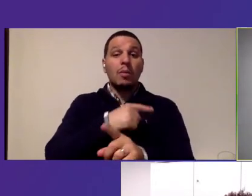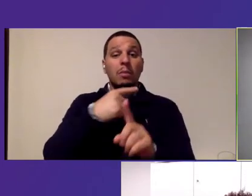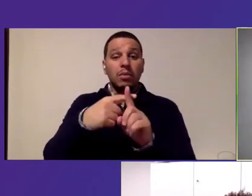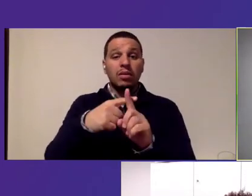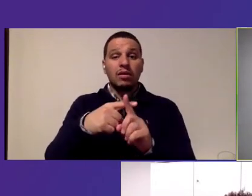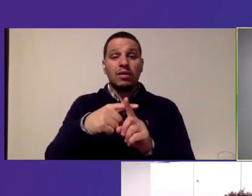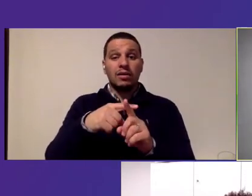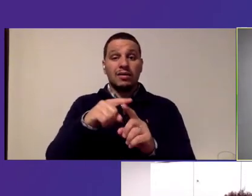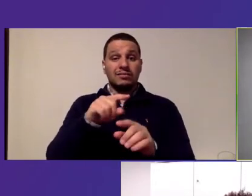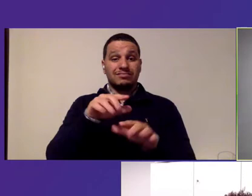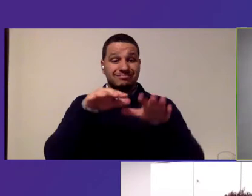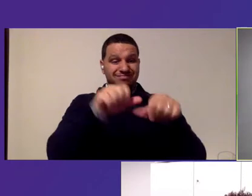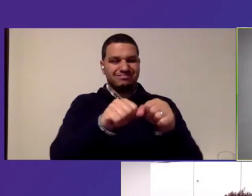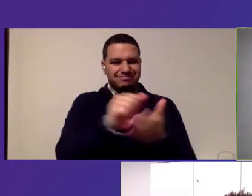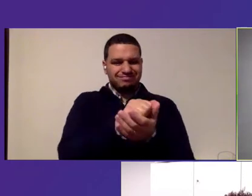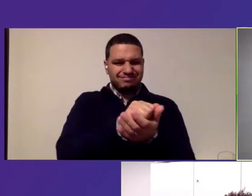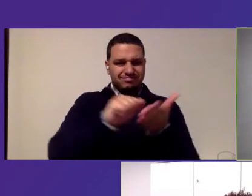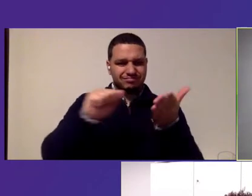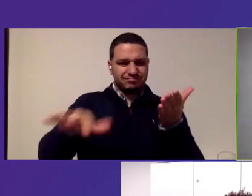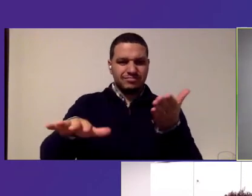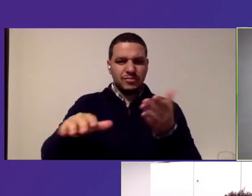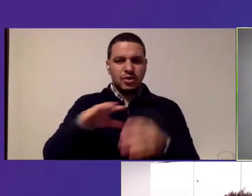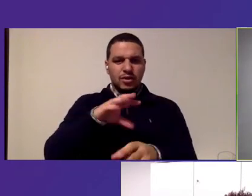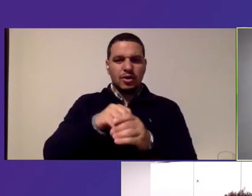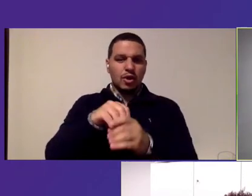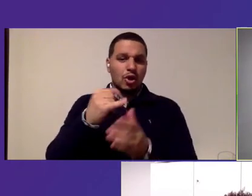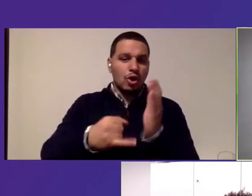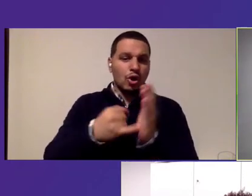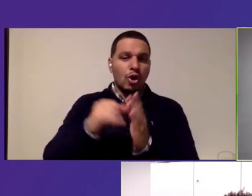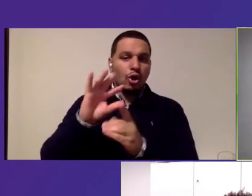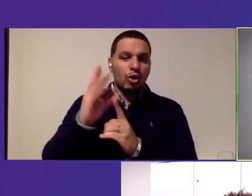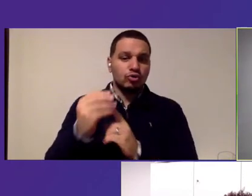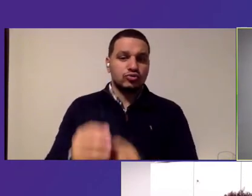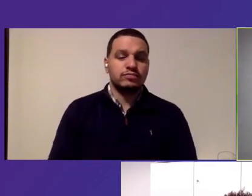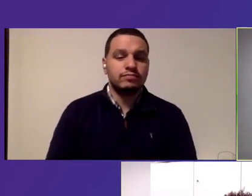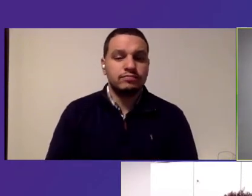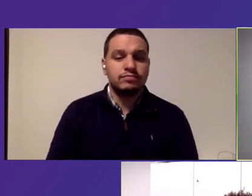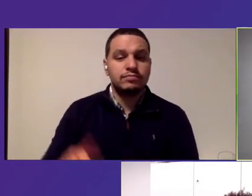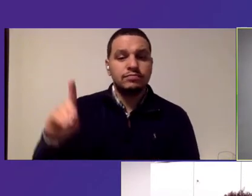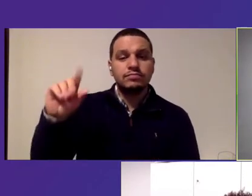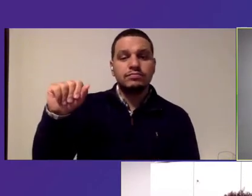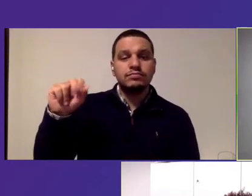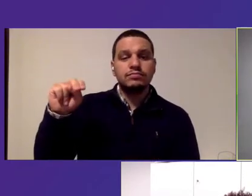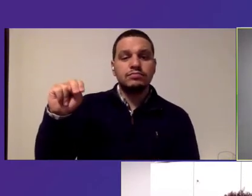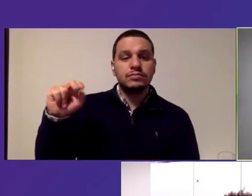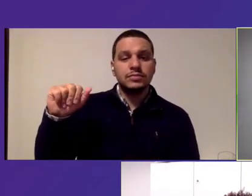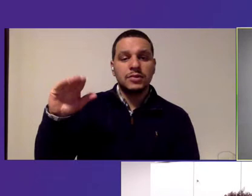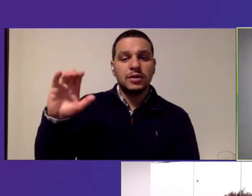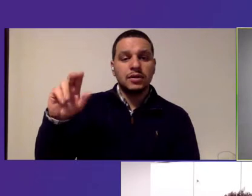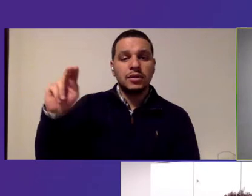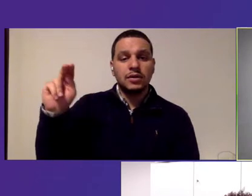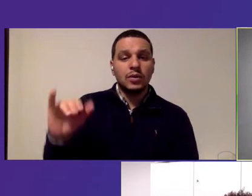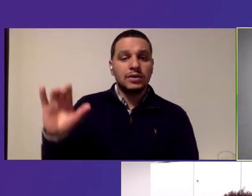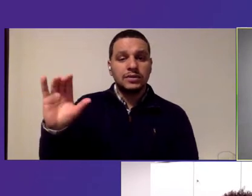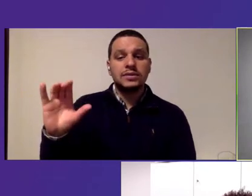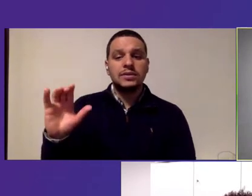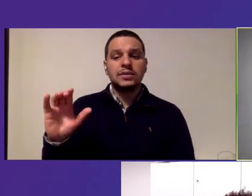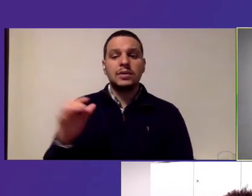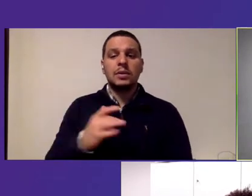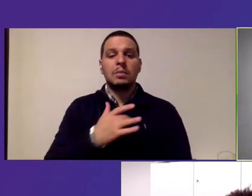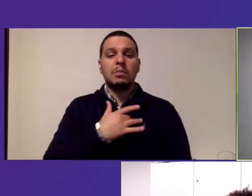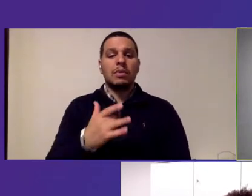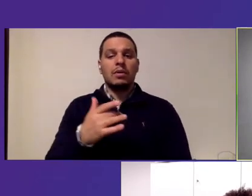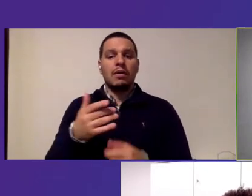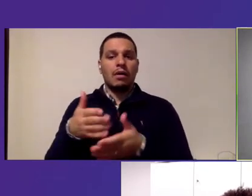culture. Now, Dance NYC often gets artists by, often gets asked by other